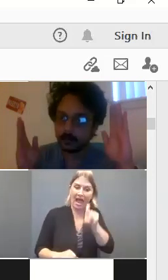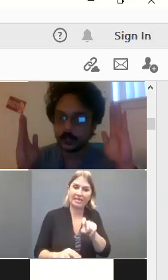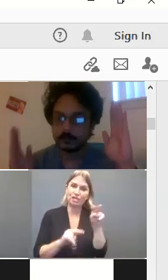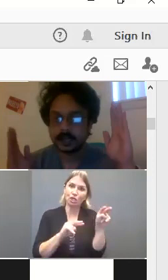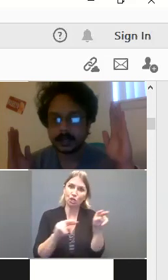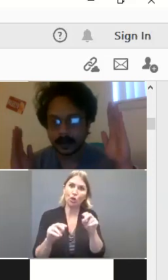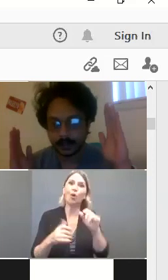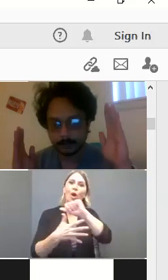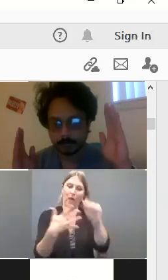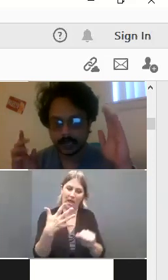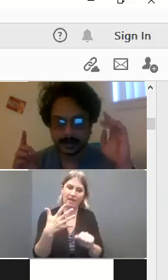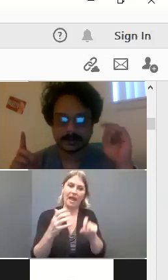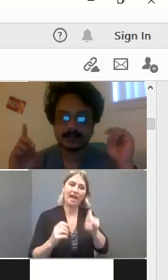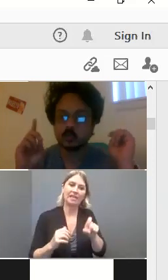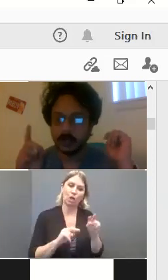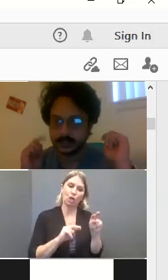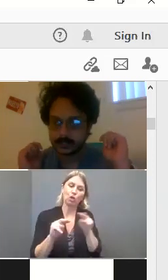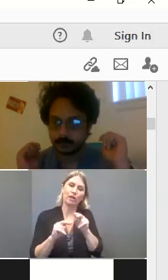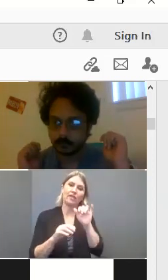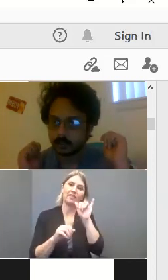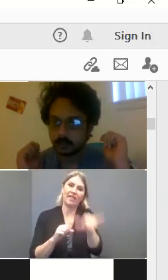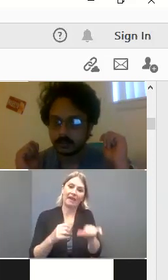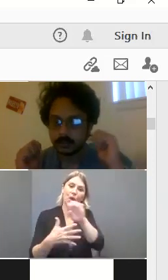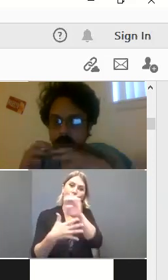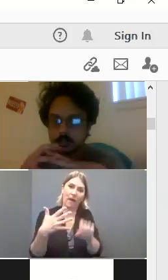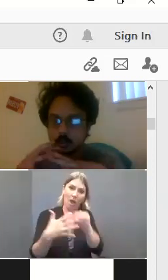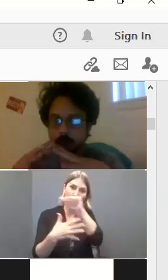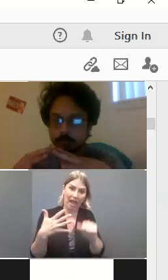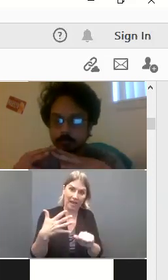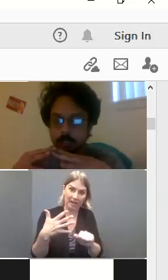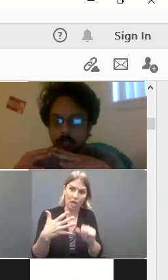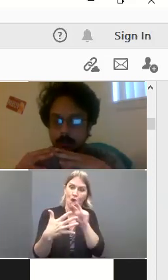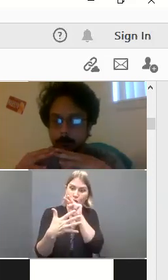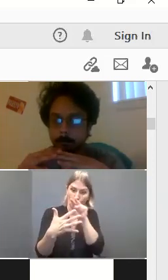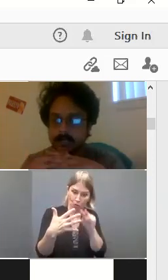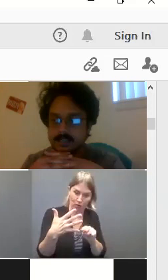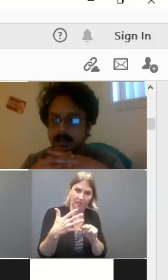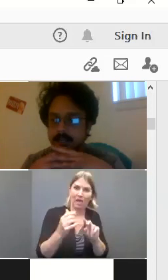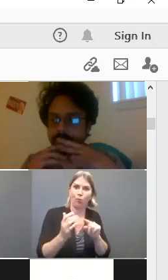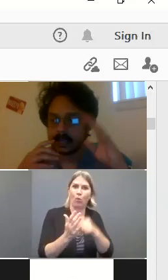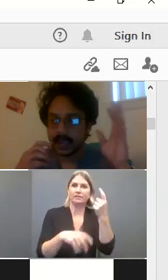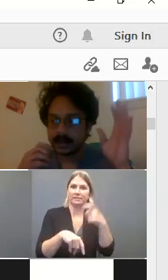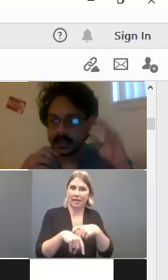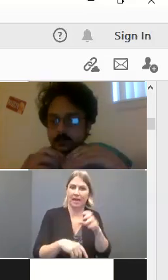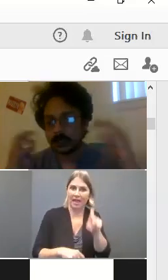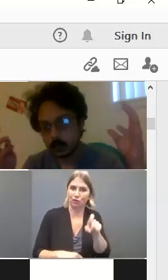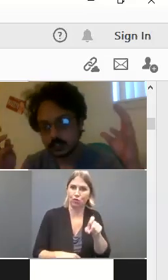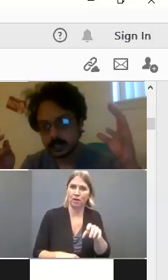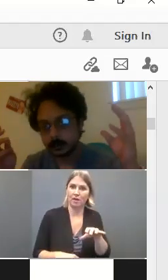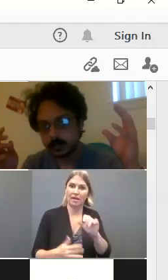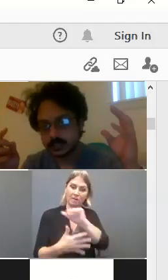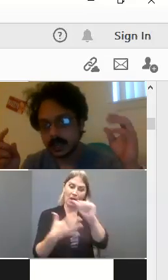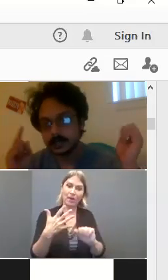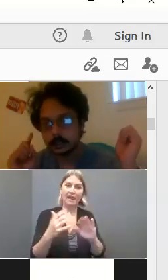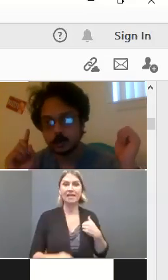possible element of that array at least once. So basically, if my array has